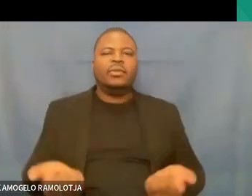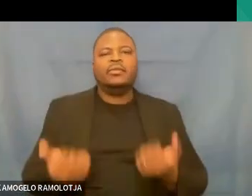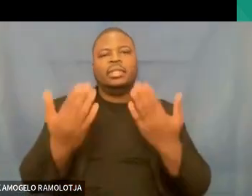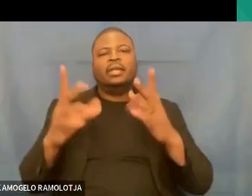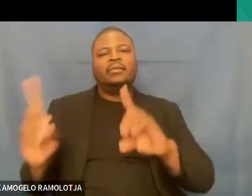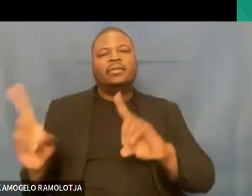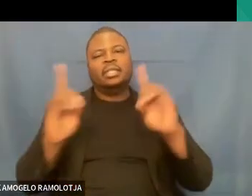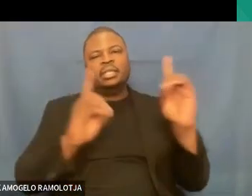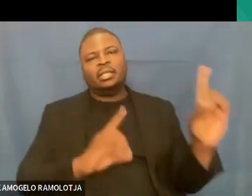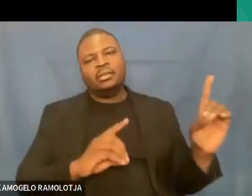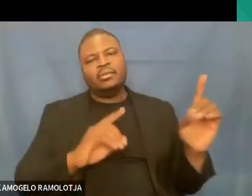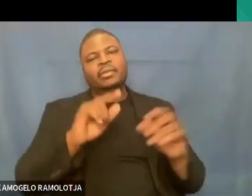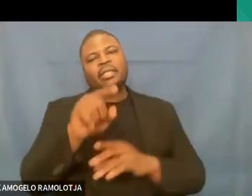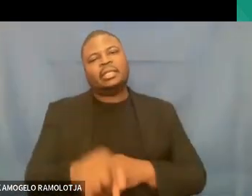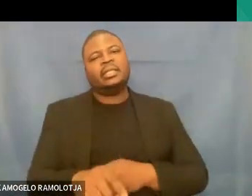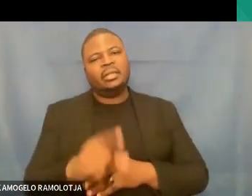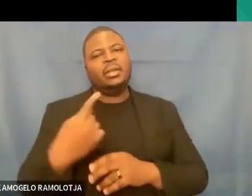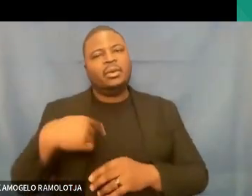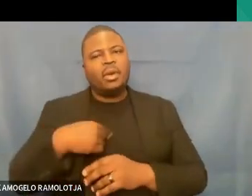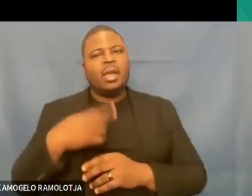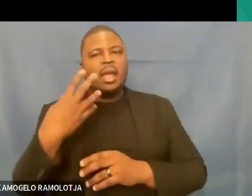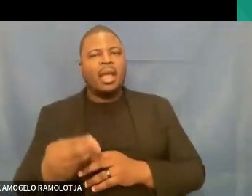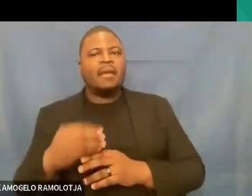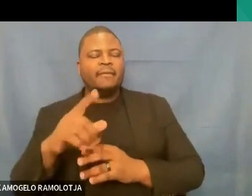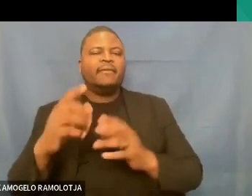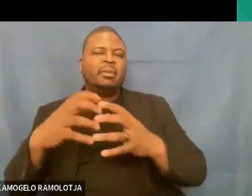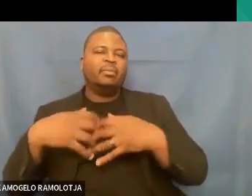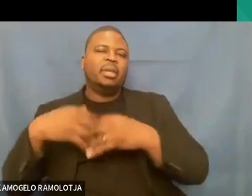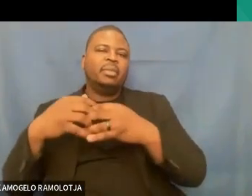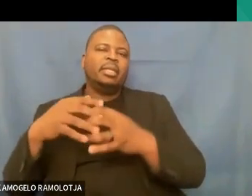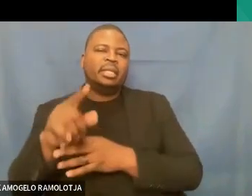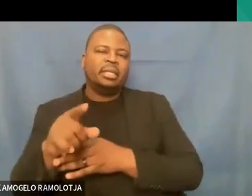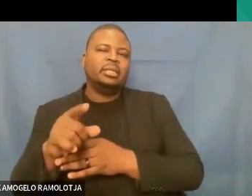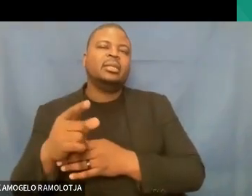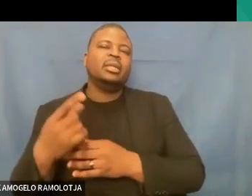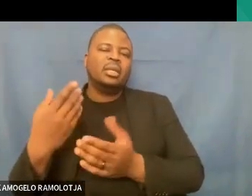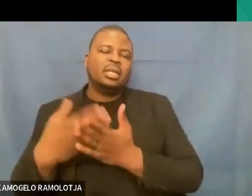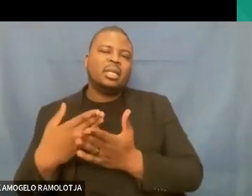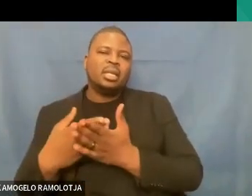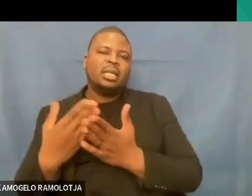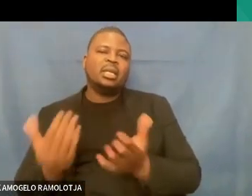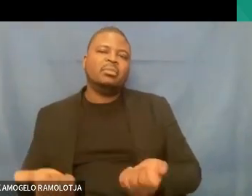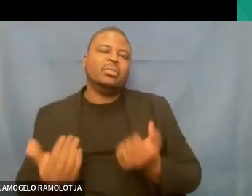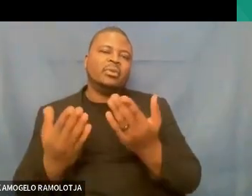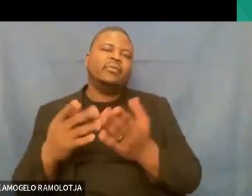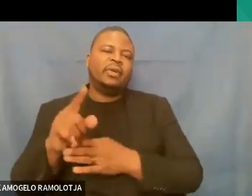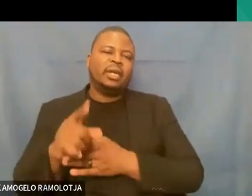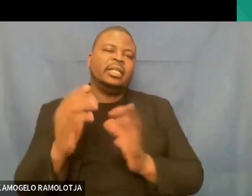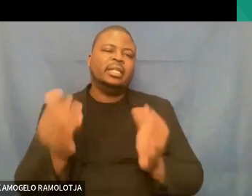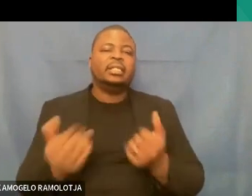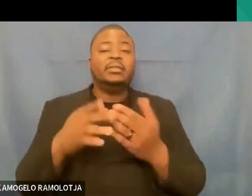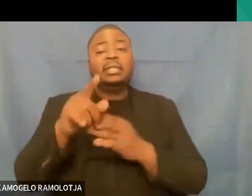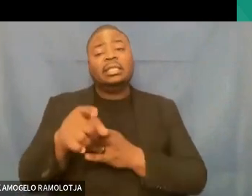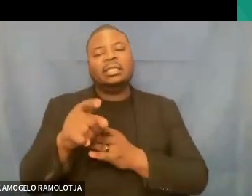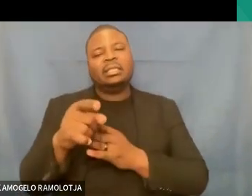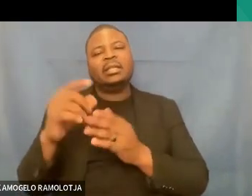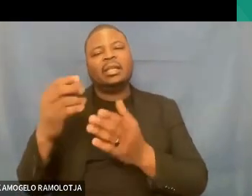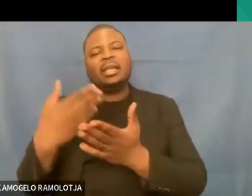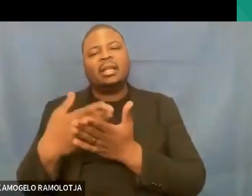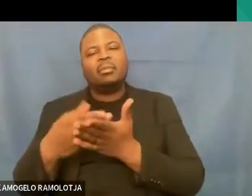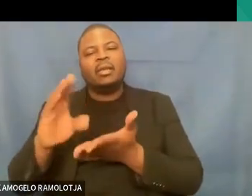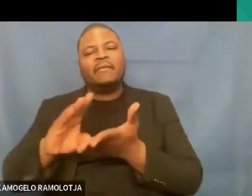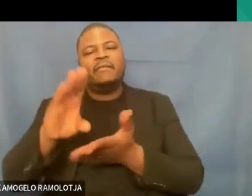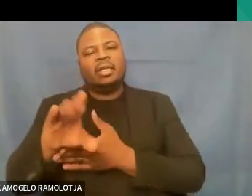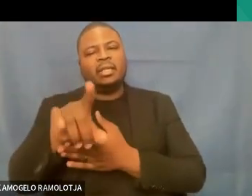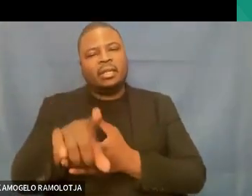we have implementers, as Mmbatho's mentioned, that can only provide certain services that has been funded. But the reality is that